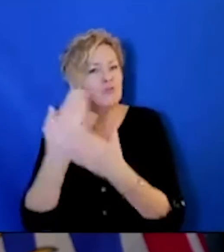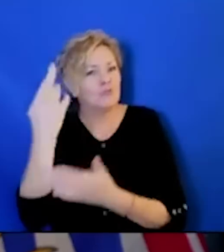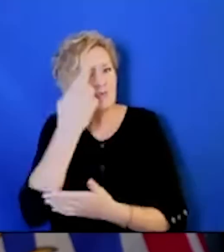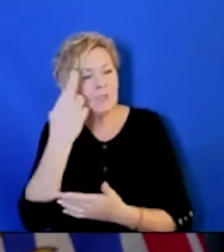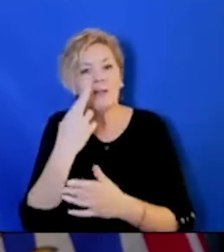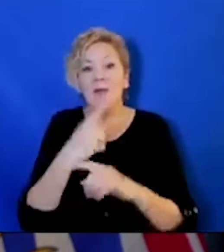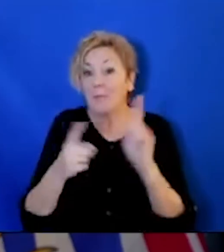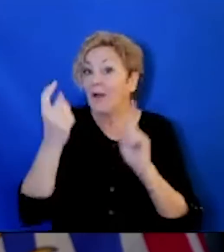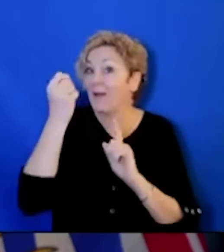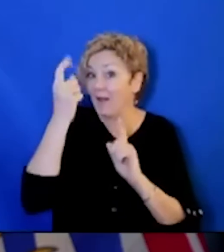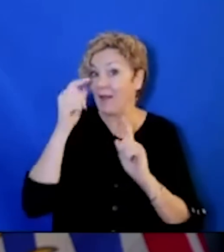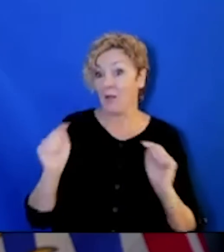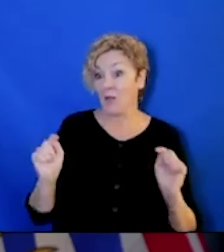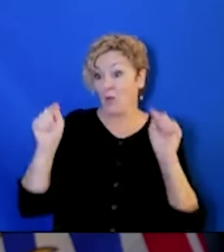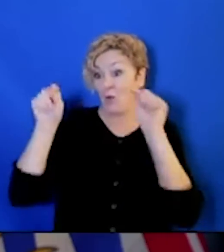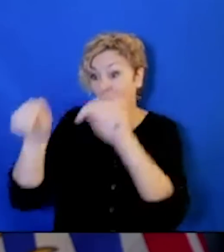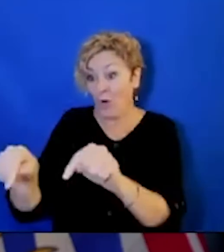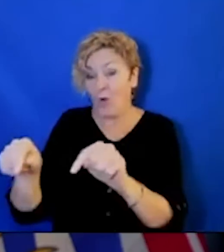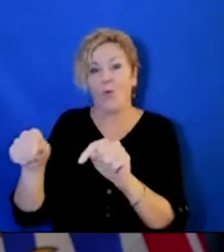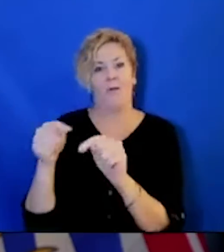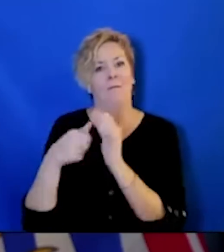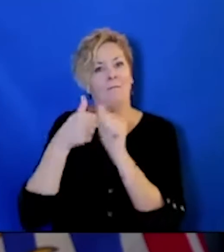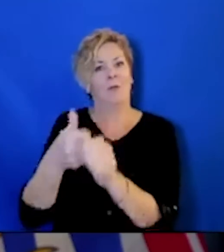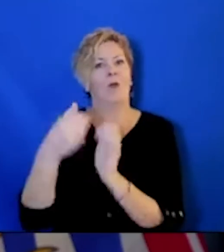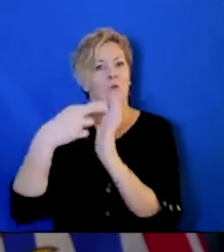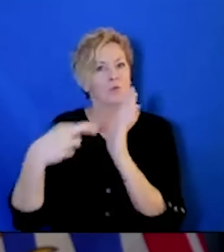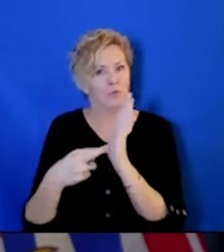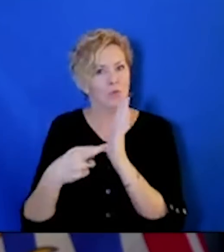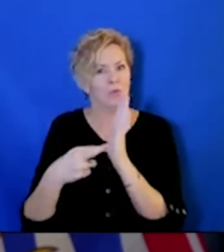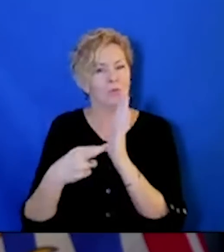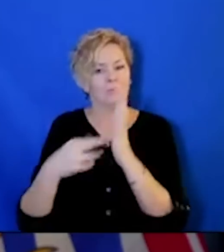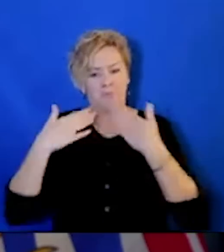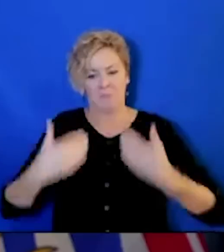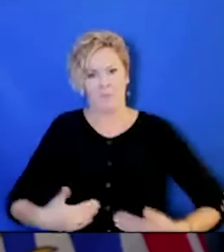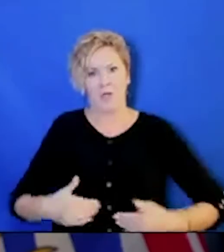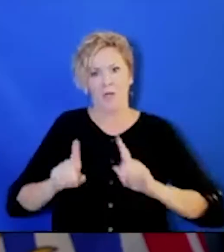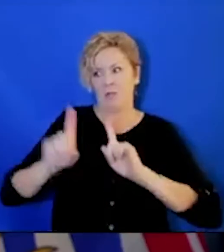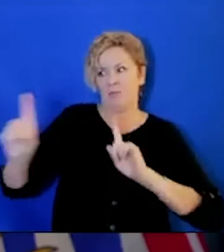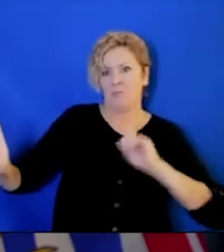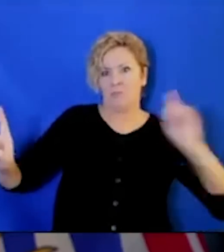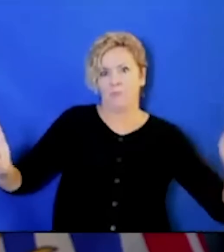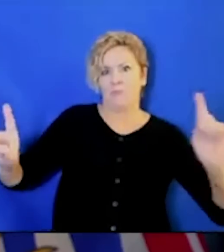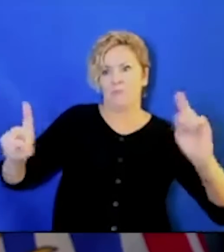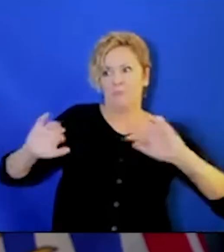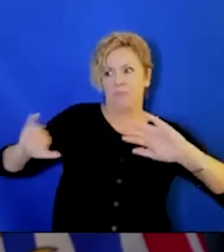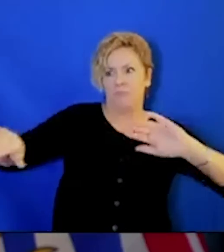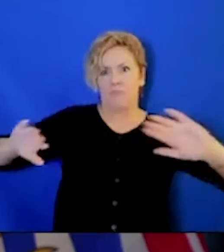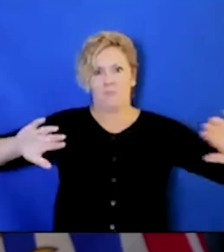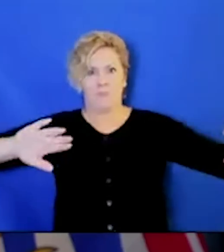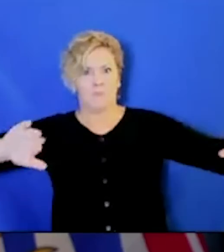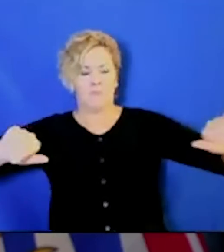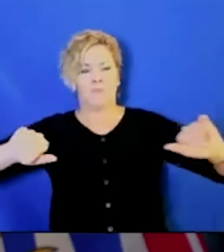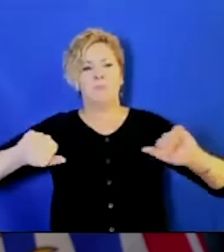or two of your friends. Go for a walk. Keep your distances. But no backyard barbecues right now. Those are the types